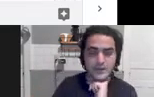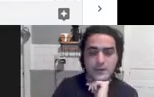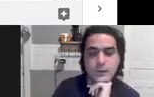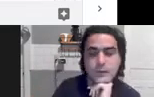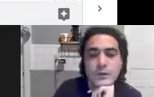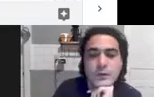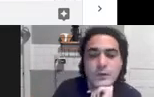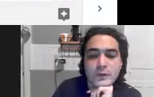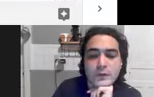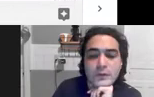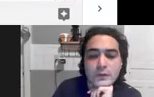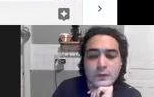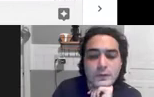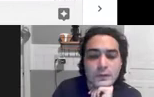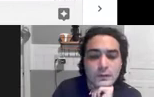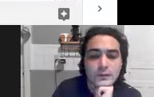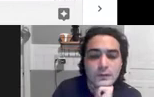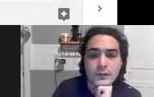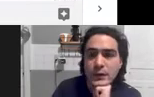Okay, thank you.